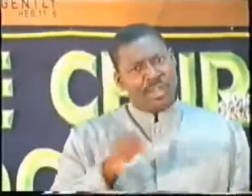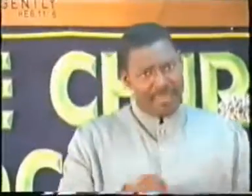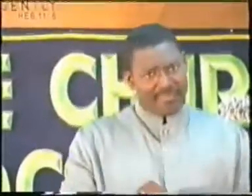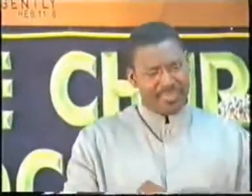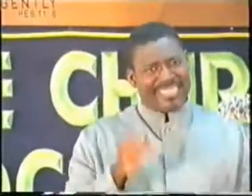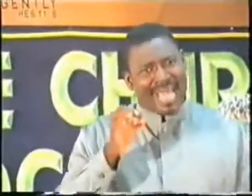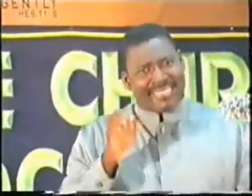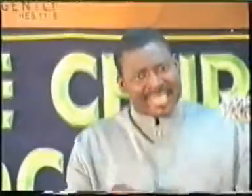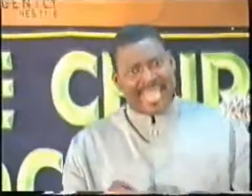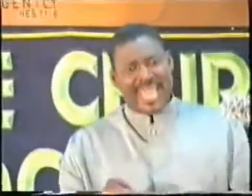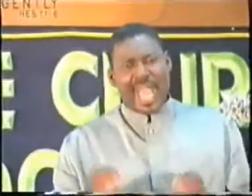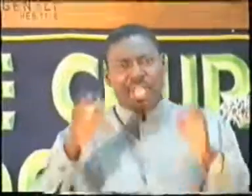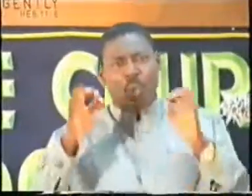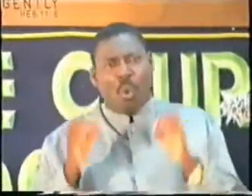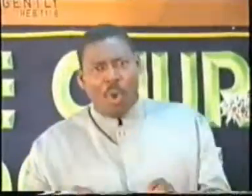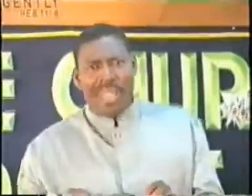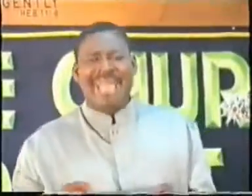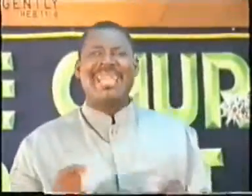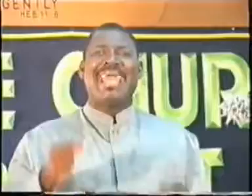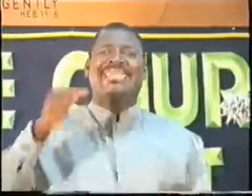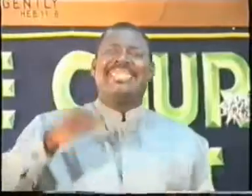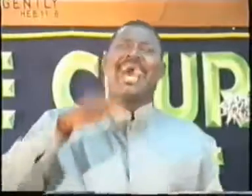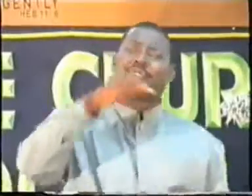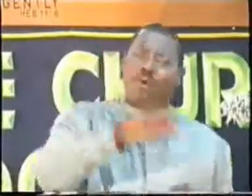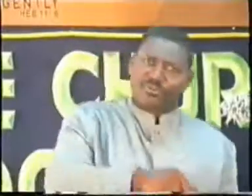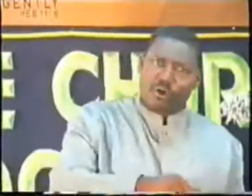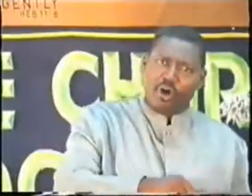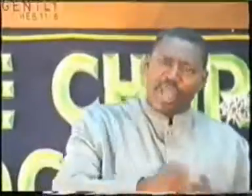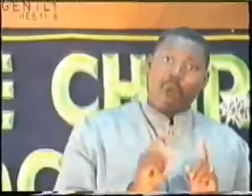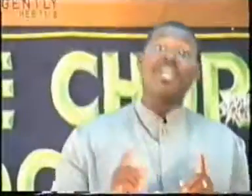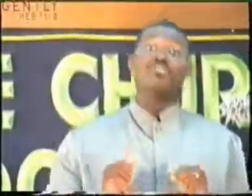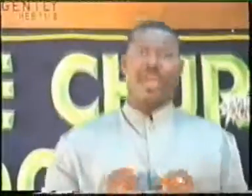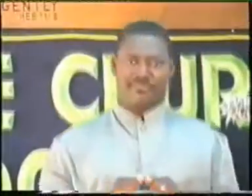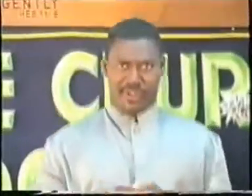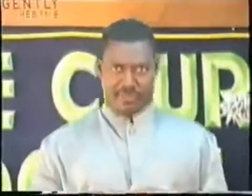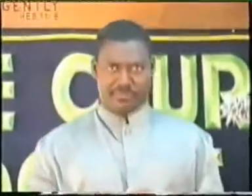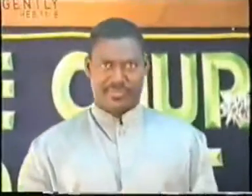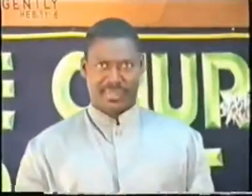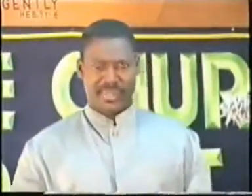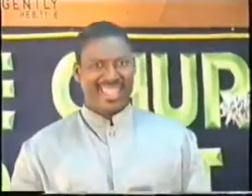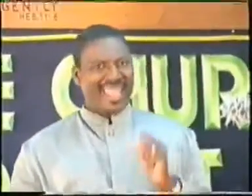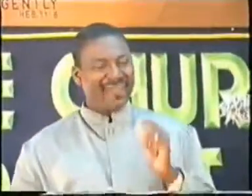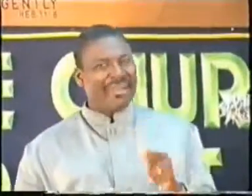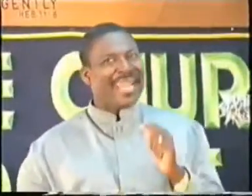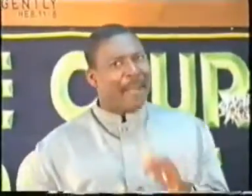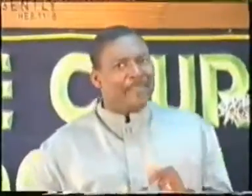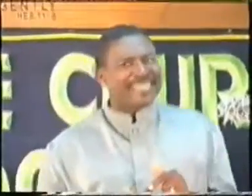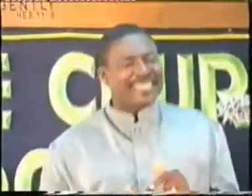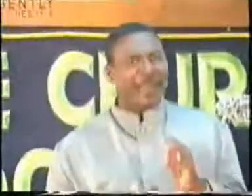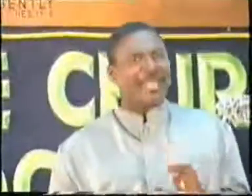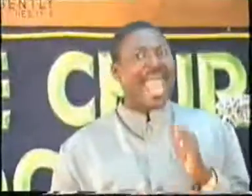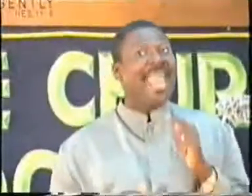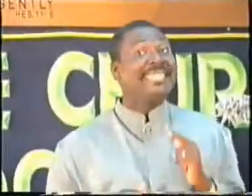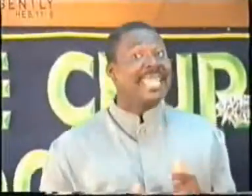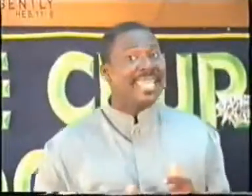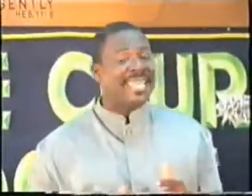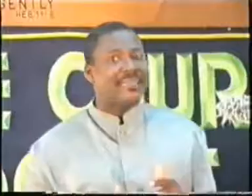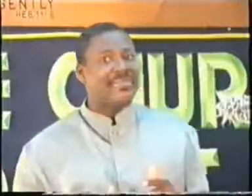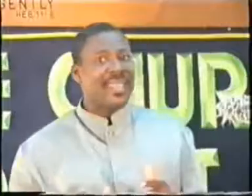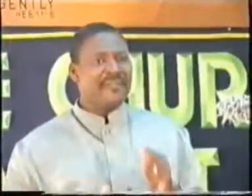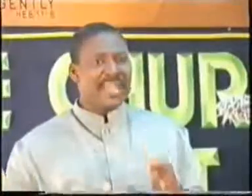Lewi a Fonibi, a son said, and ye won and another a di a sophomore our Israel Fonimo. And on Numbers